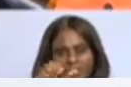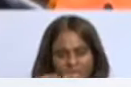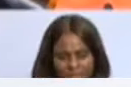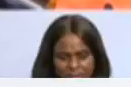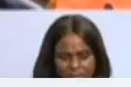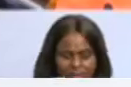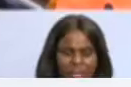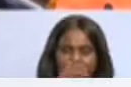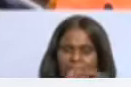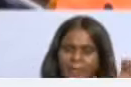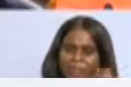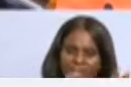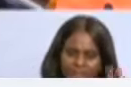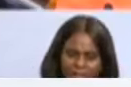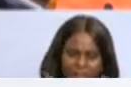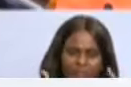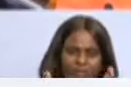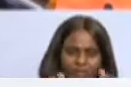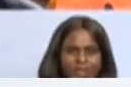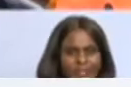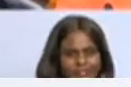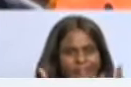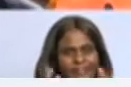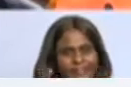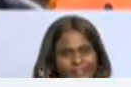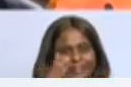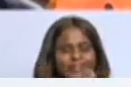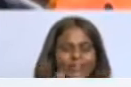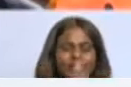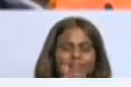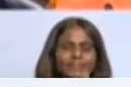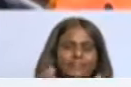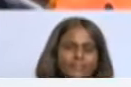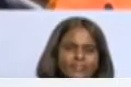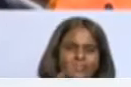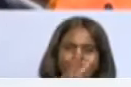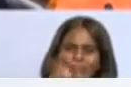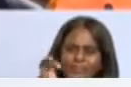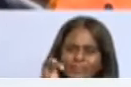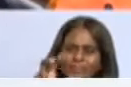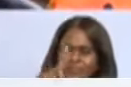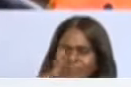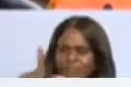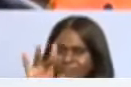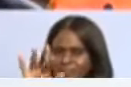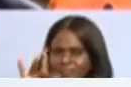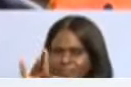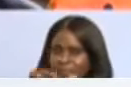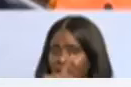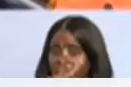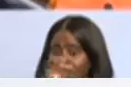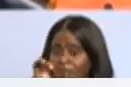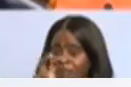also commissioned the construction of the 327 kilometer